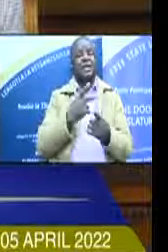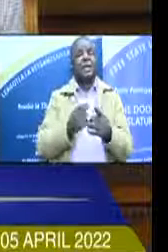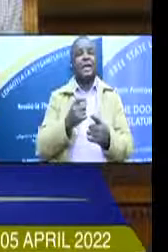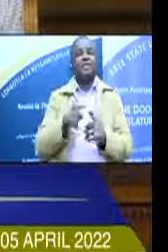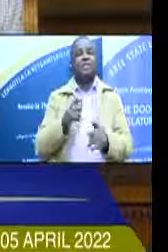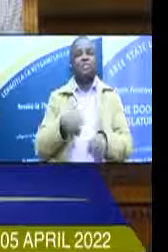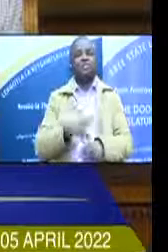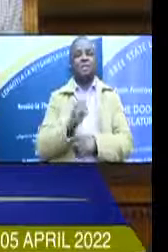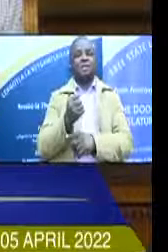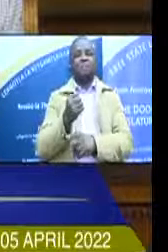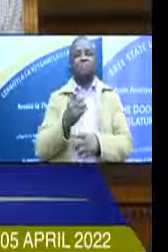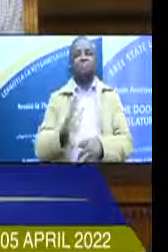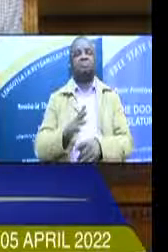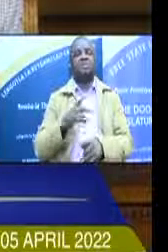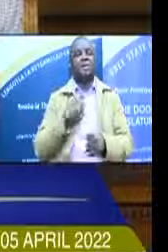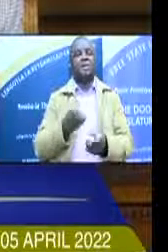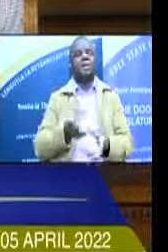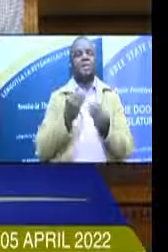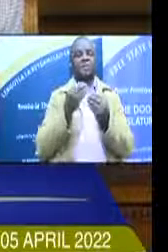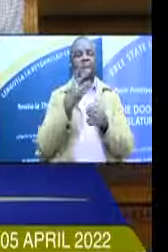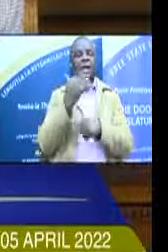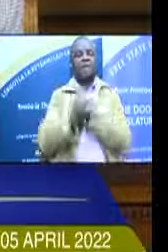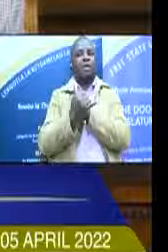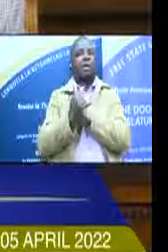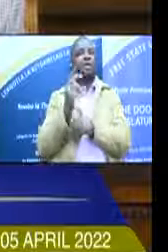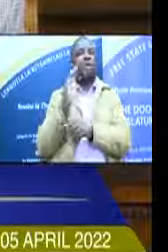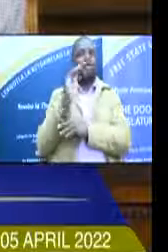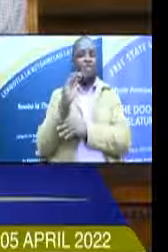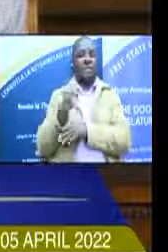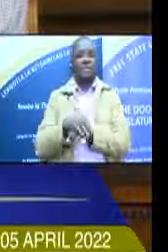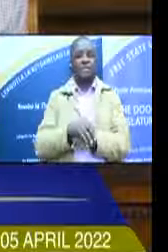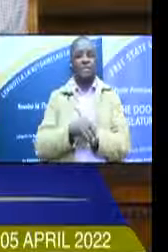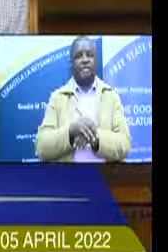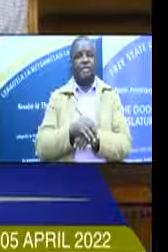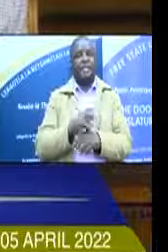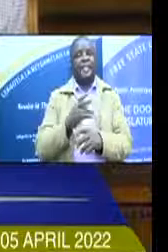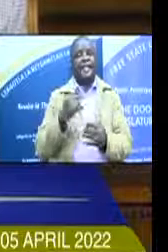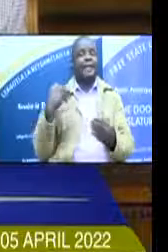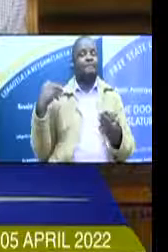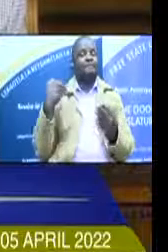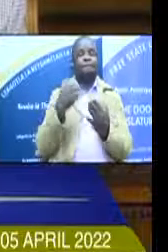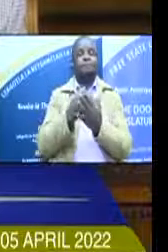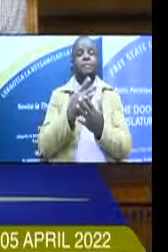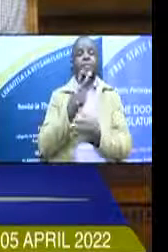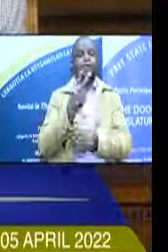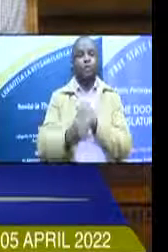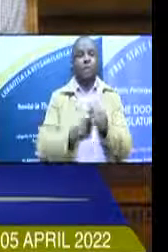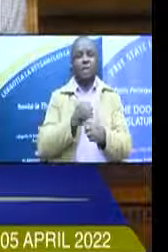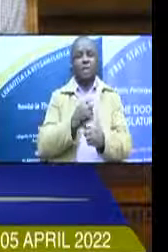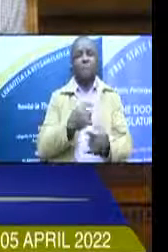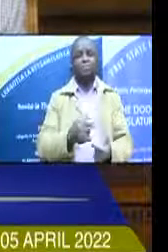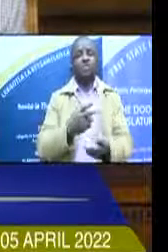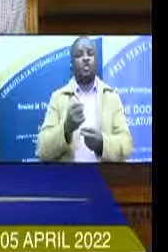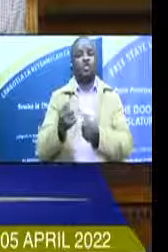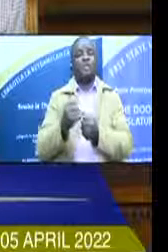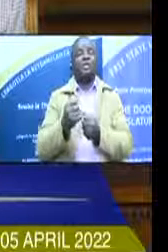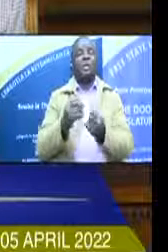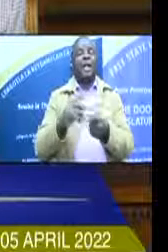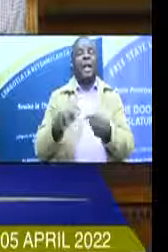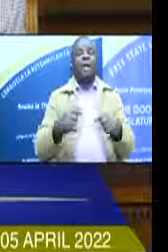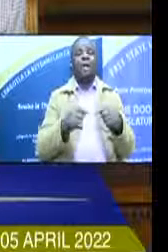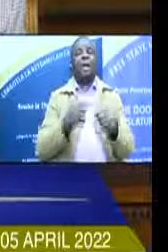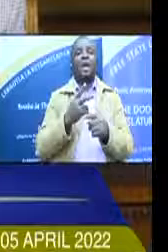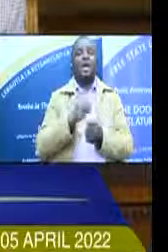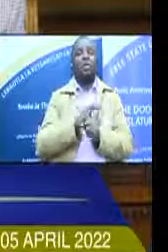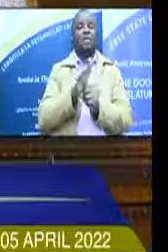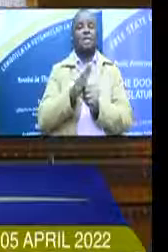produced. Speaker, over the past 2 years, we have been fighting the COVID-19 pandemic. We are fortunate as South Africans